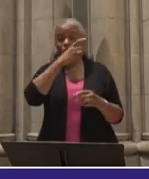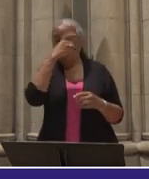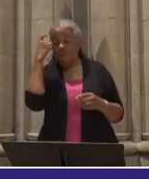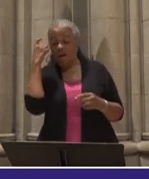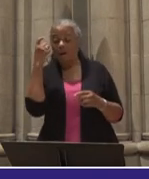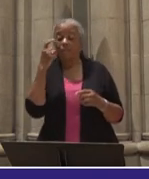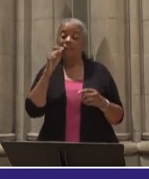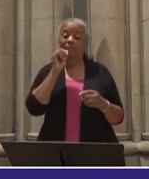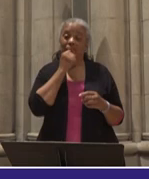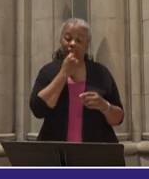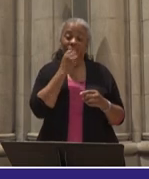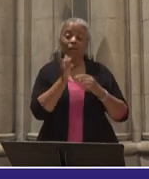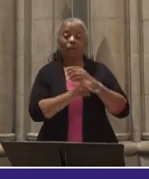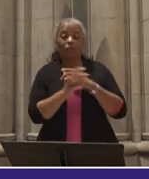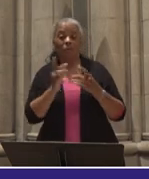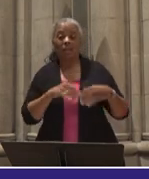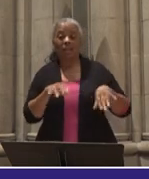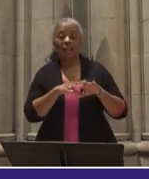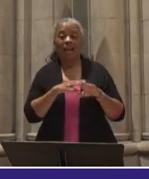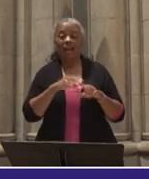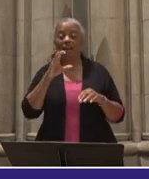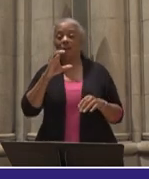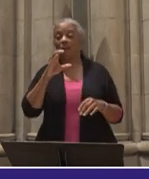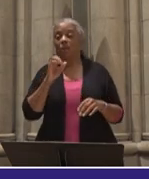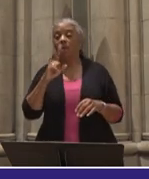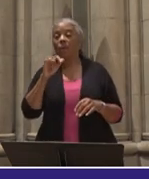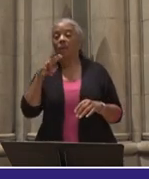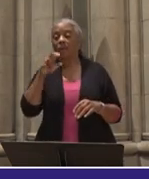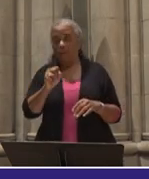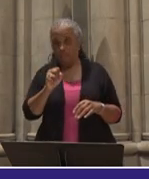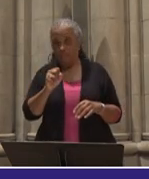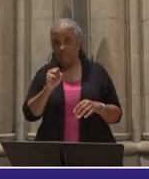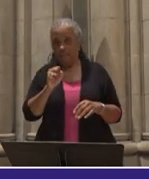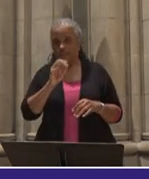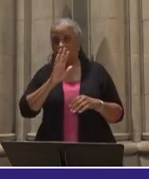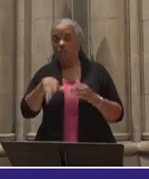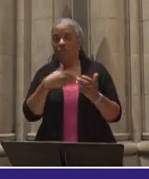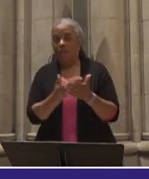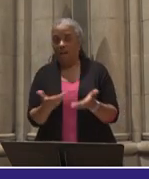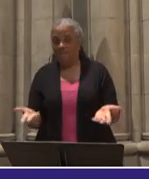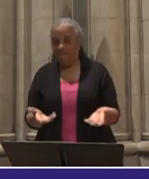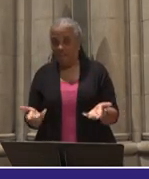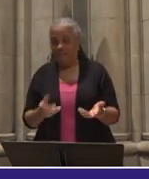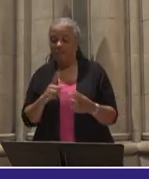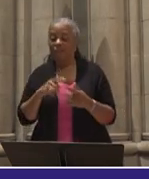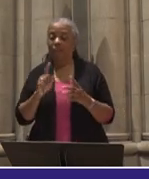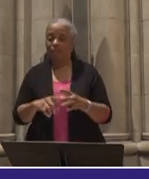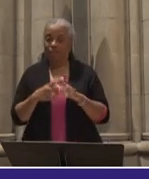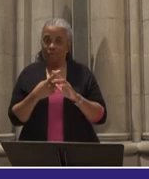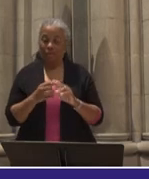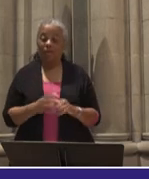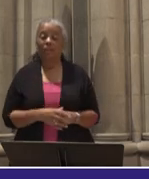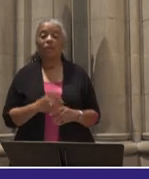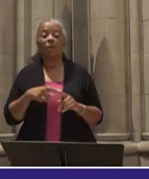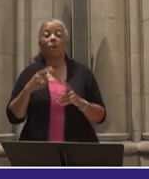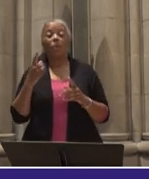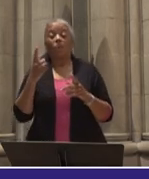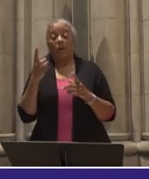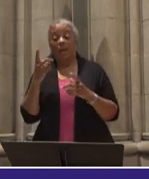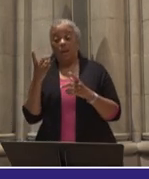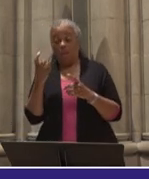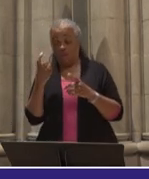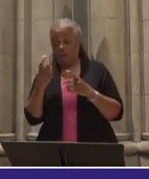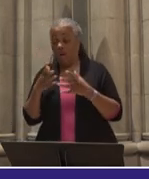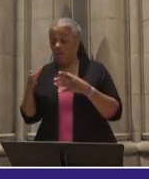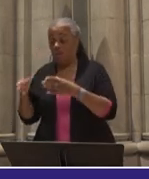land, and broken promises that Columbus's arrival to this land set in motion. And so on the one hand,